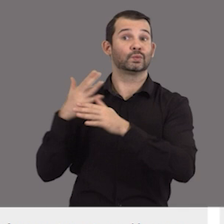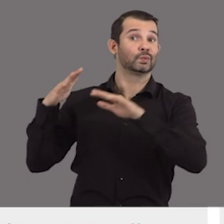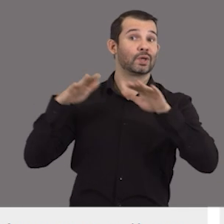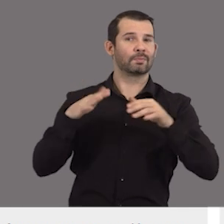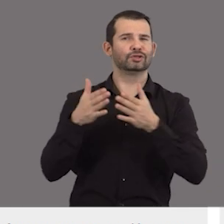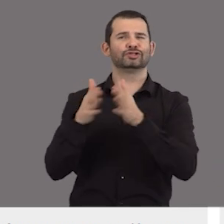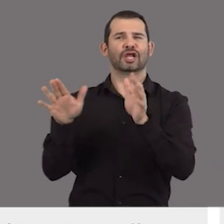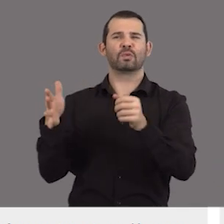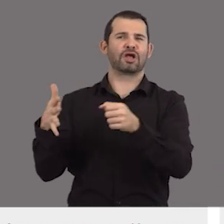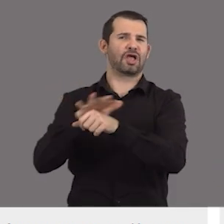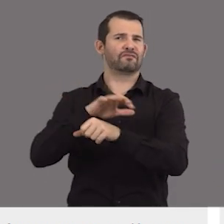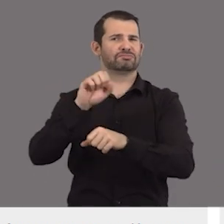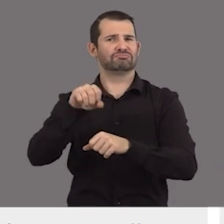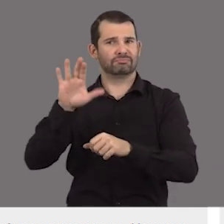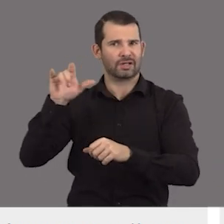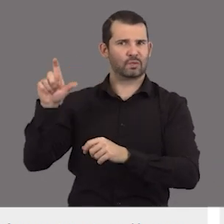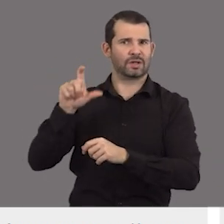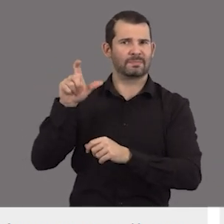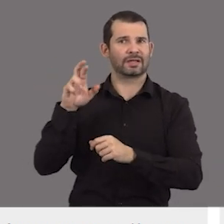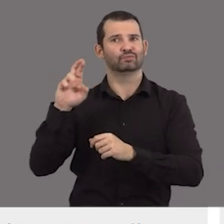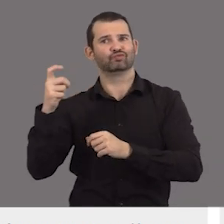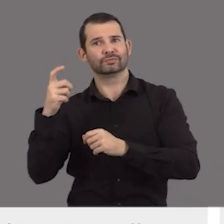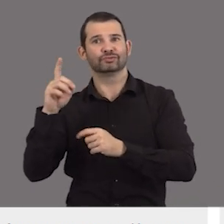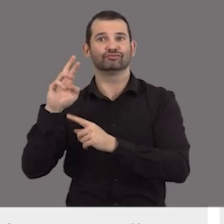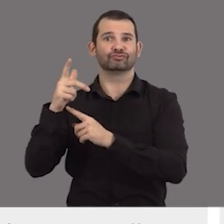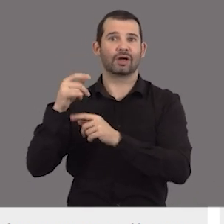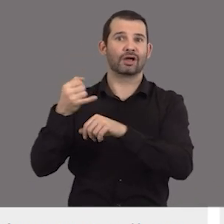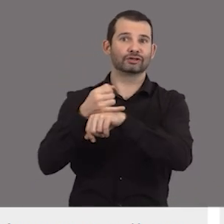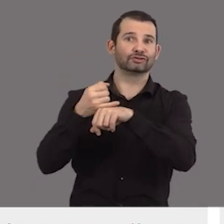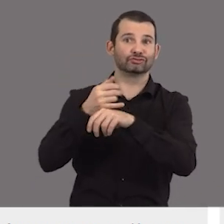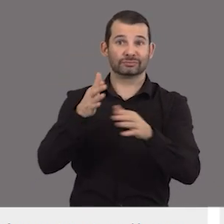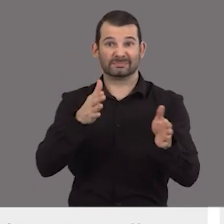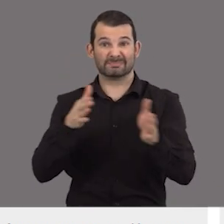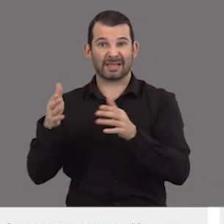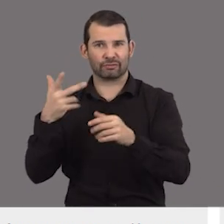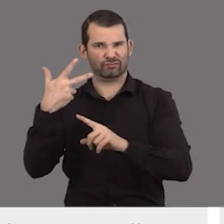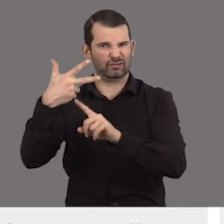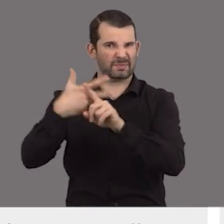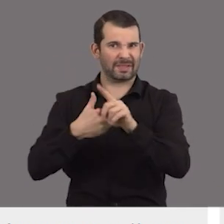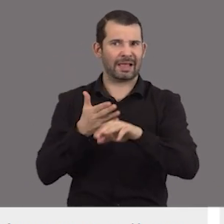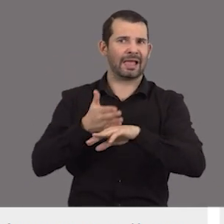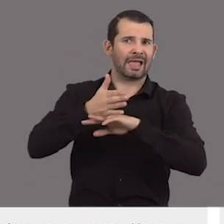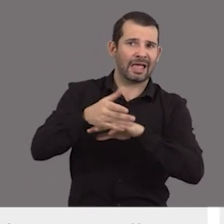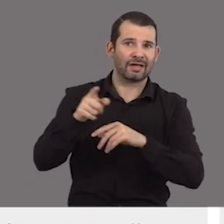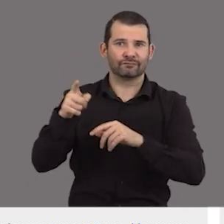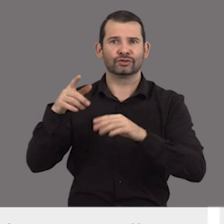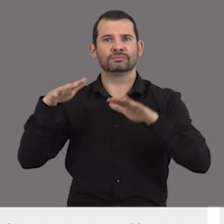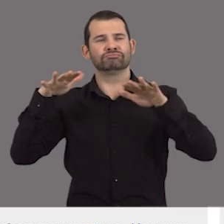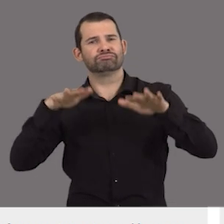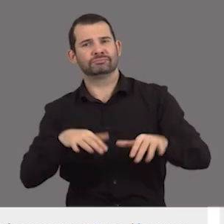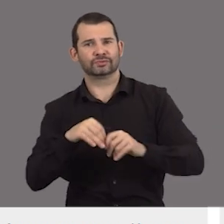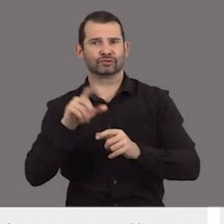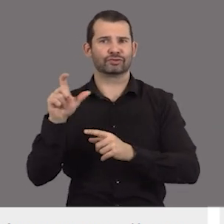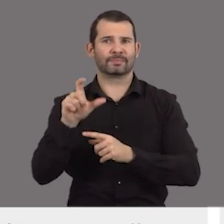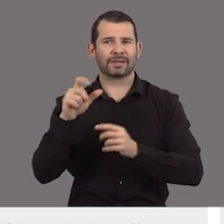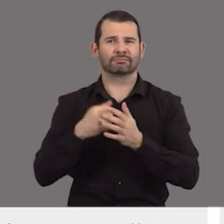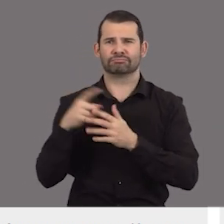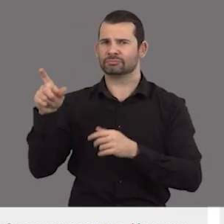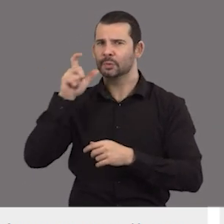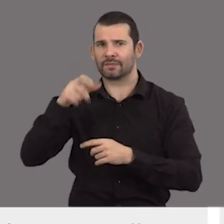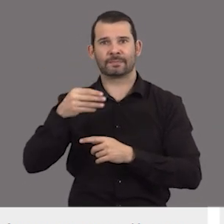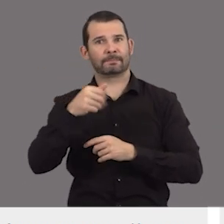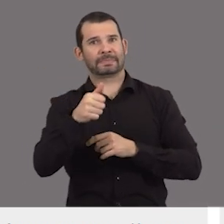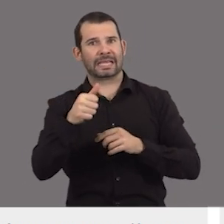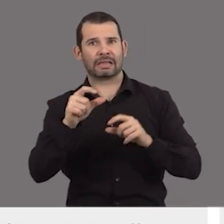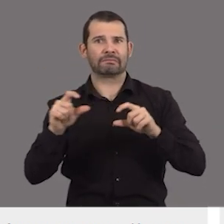Newcomers are generally covered by the Quebec prescription drug insurance plan 3 months after settling in Quebec. They do